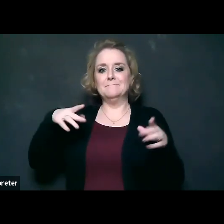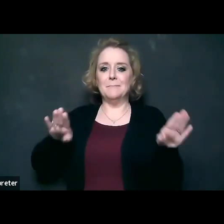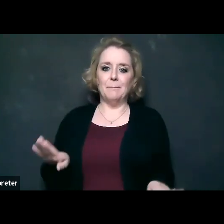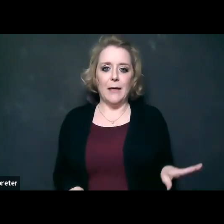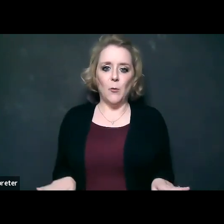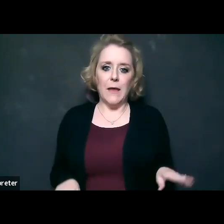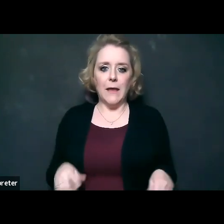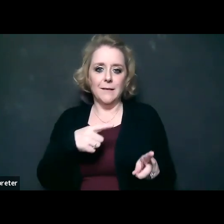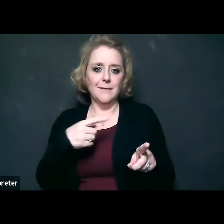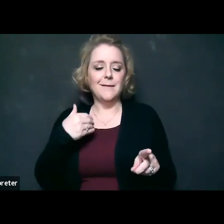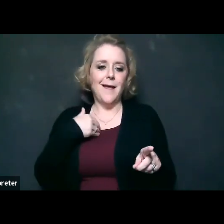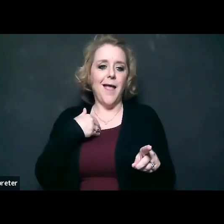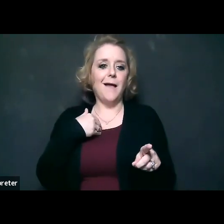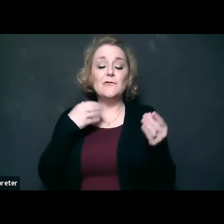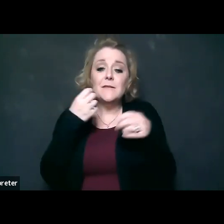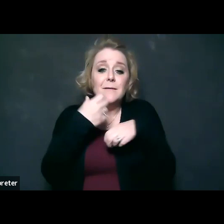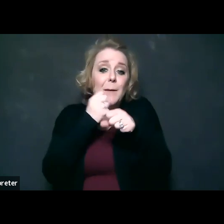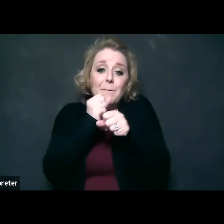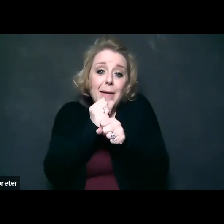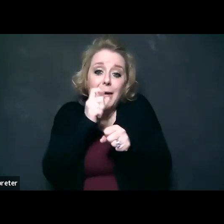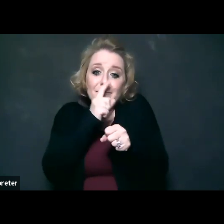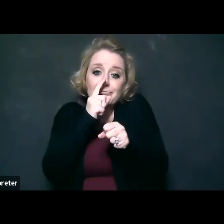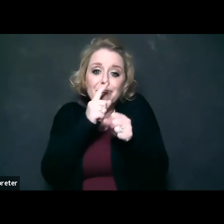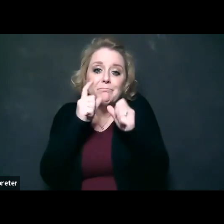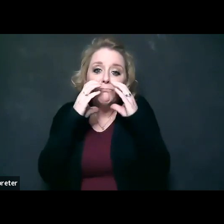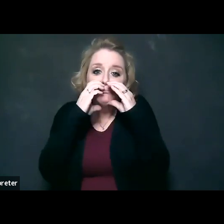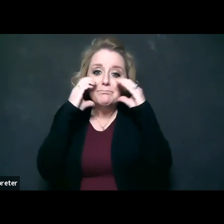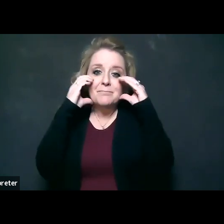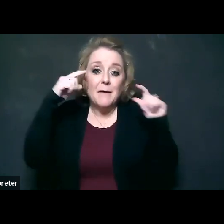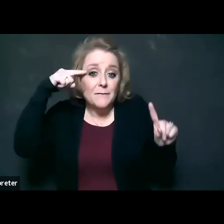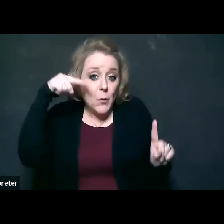is to go ahead and make a little cloth mask on that. Include that